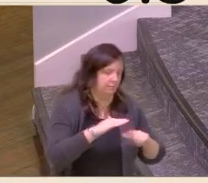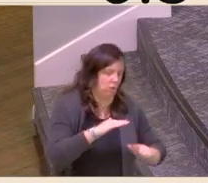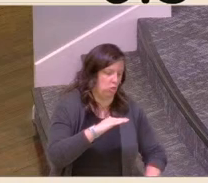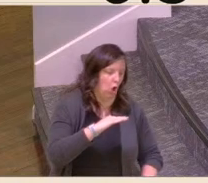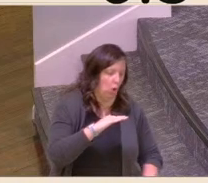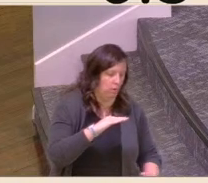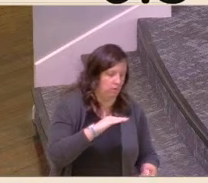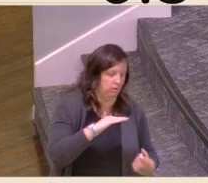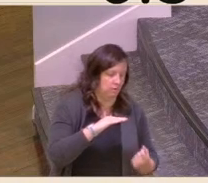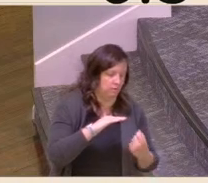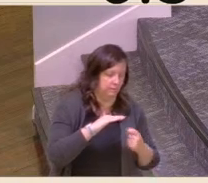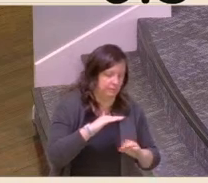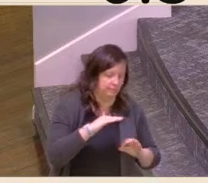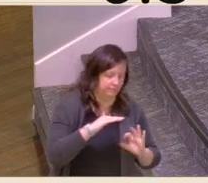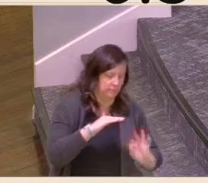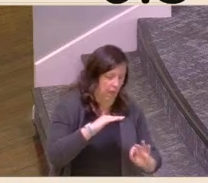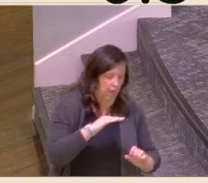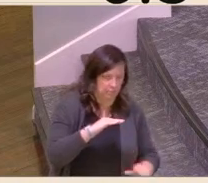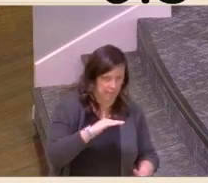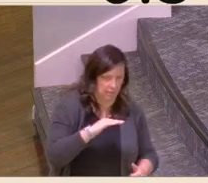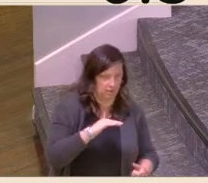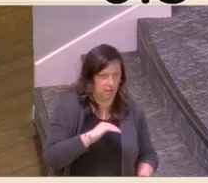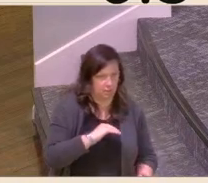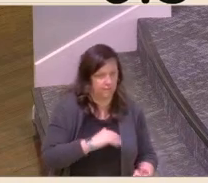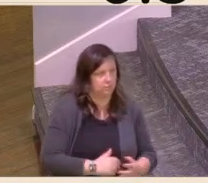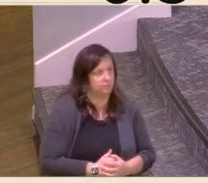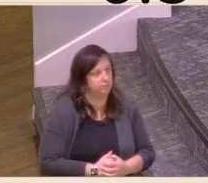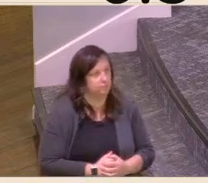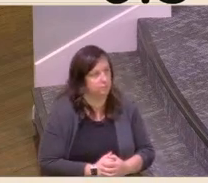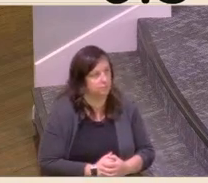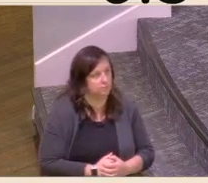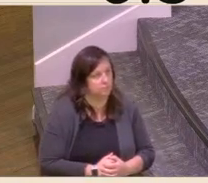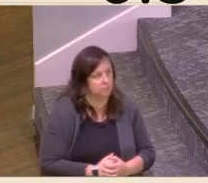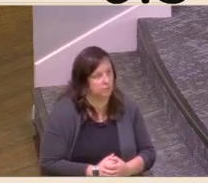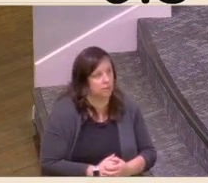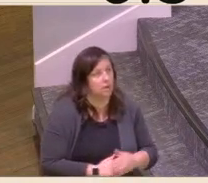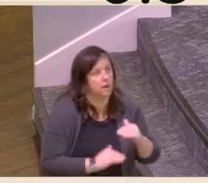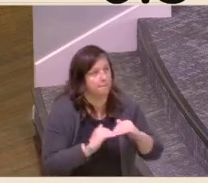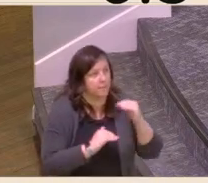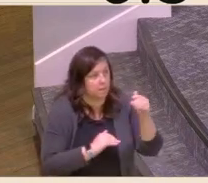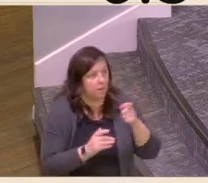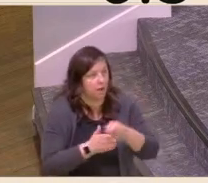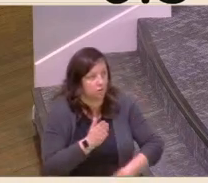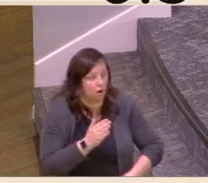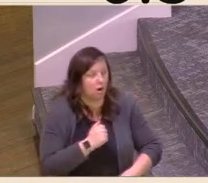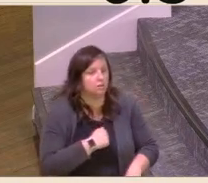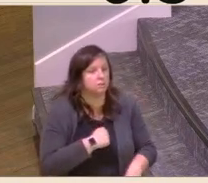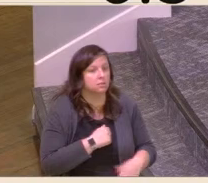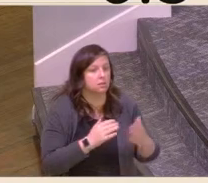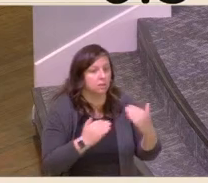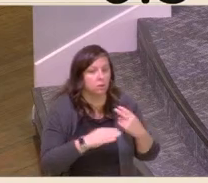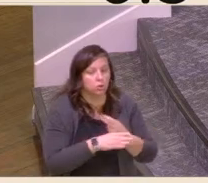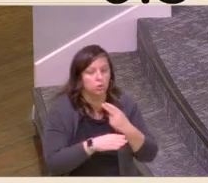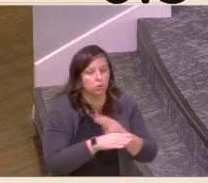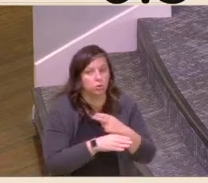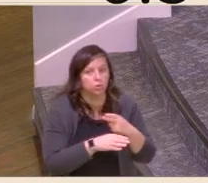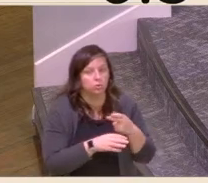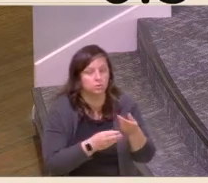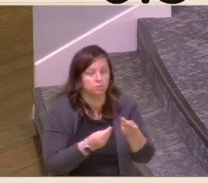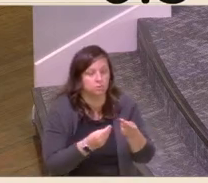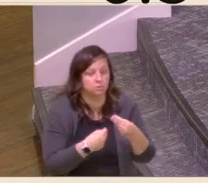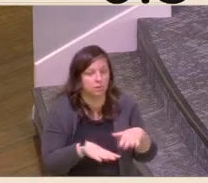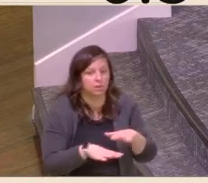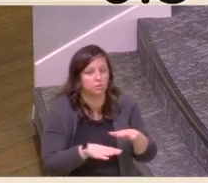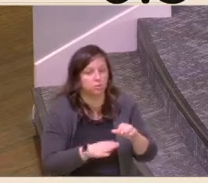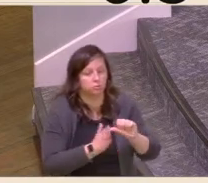Minimize renovation costs, average of 6.6. Use the site in a way to maximize emphasis on the